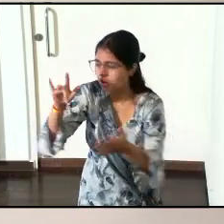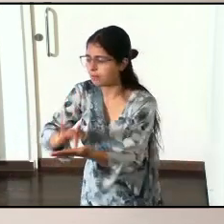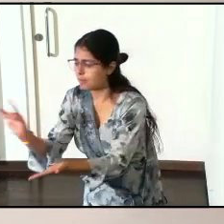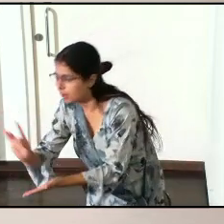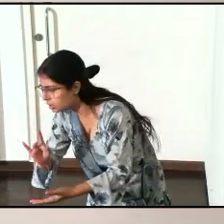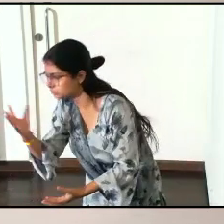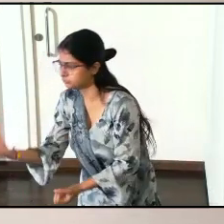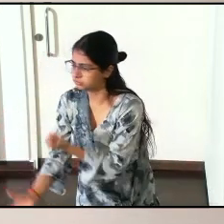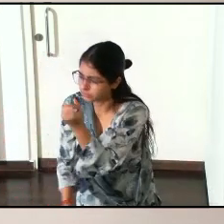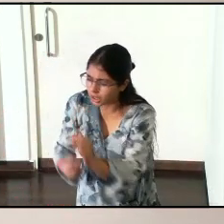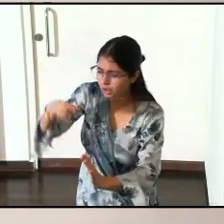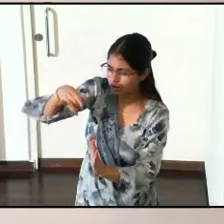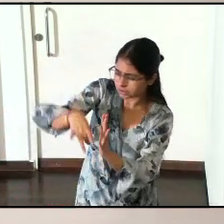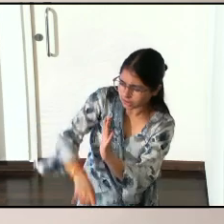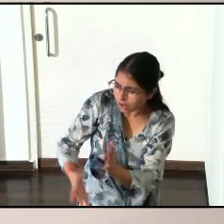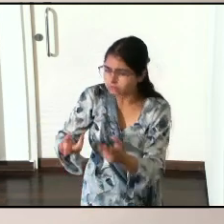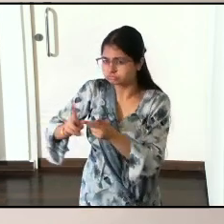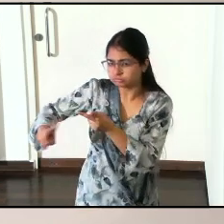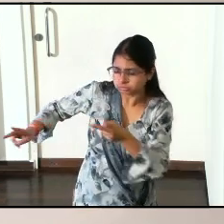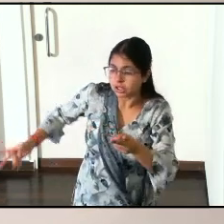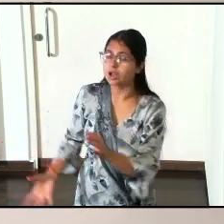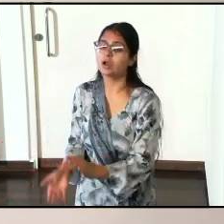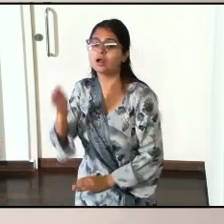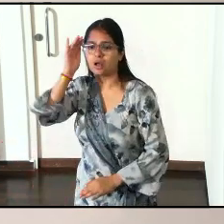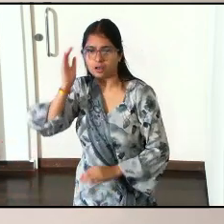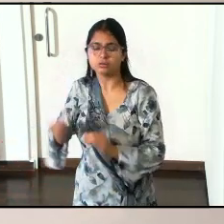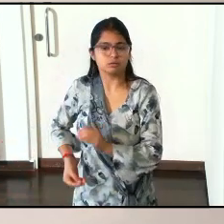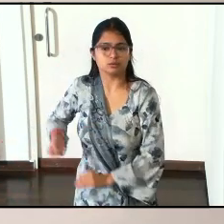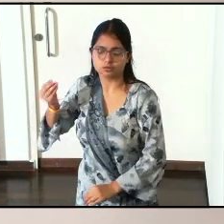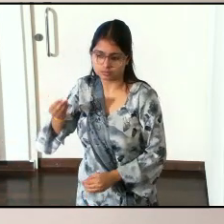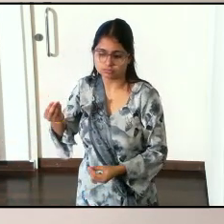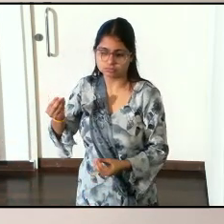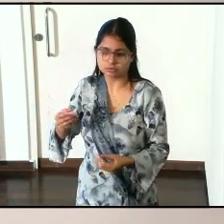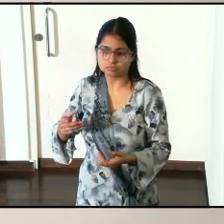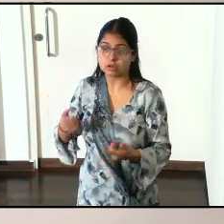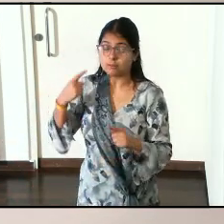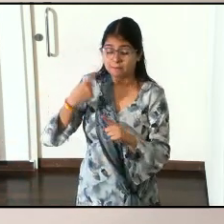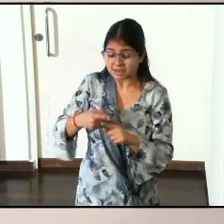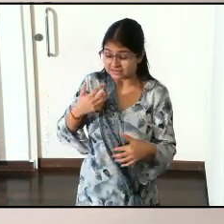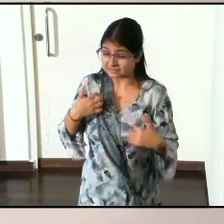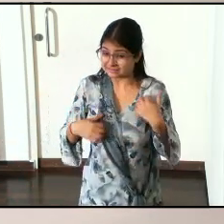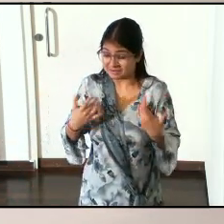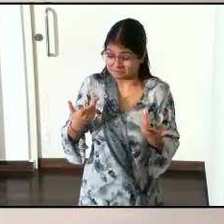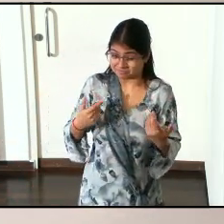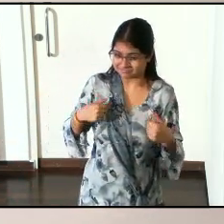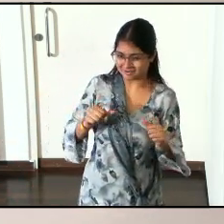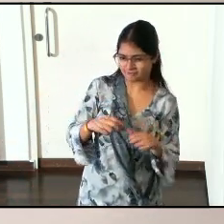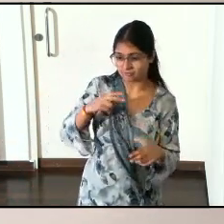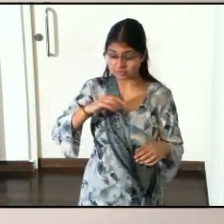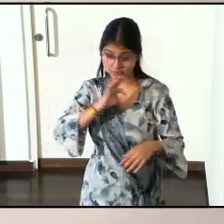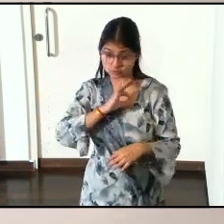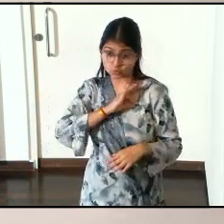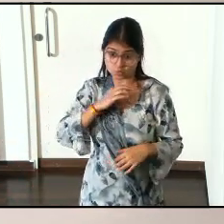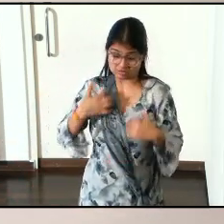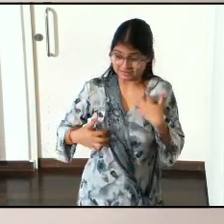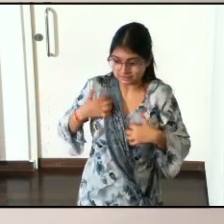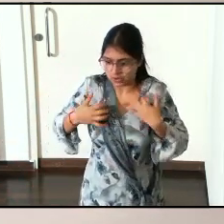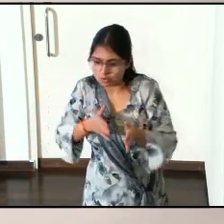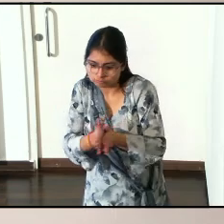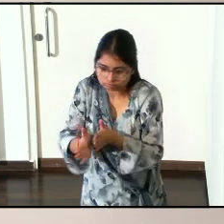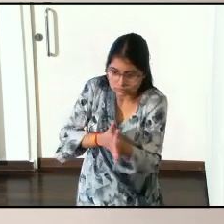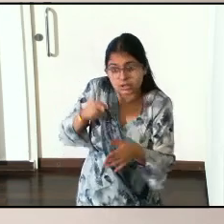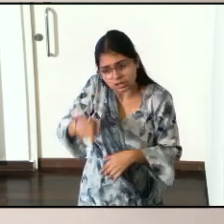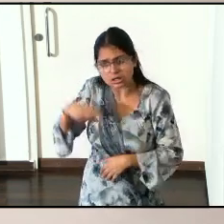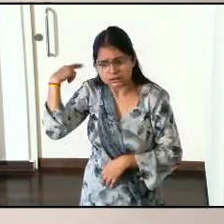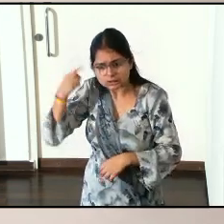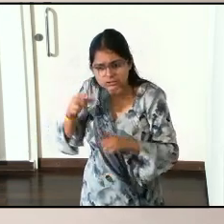get the details of them. So, these are passion projects. You do it because you want to do it